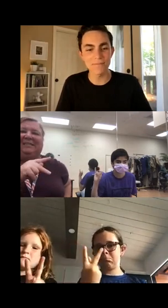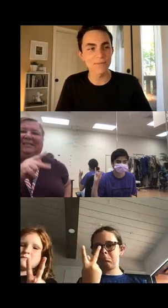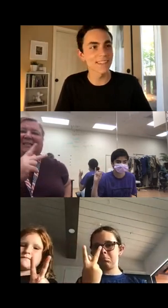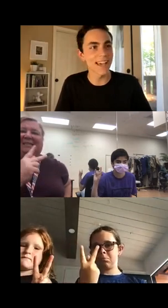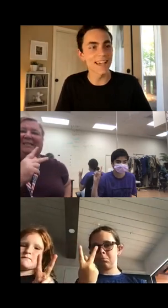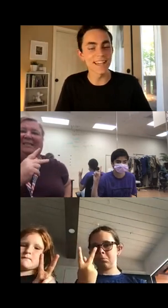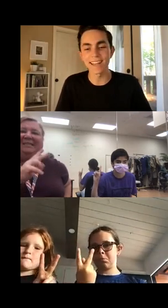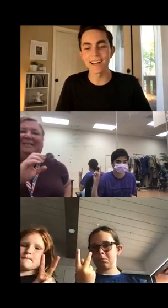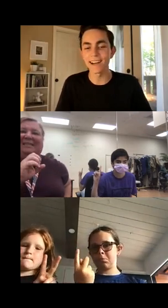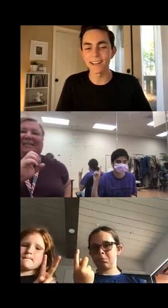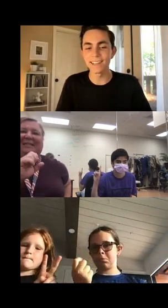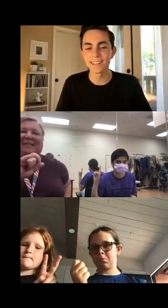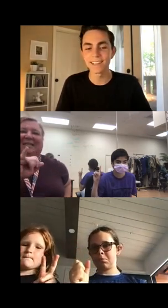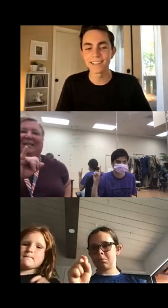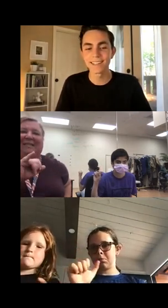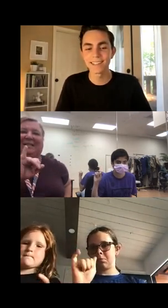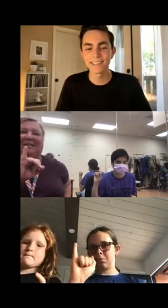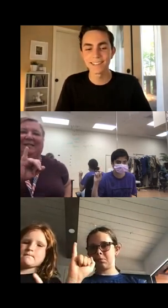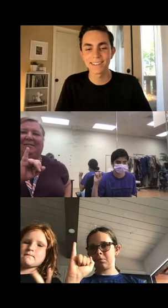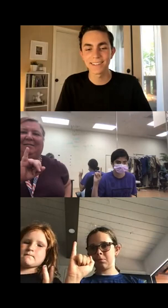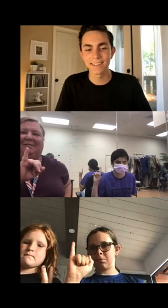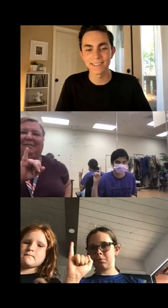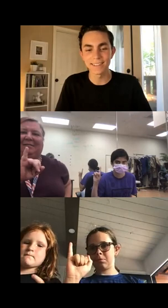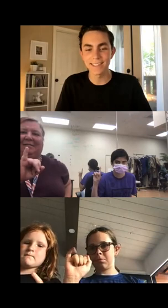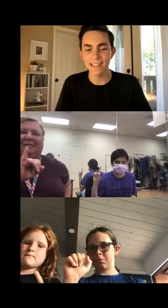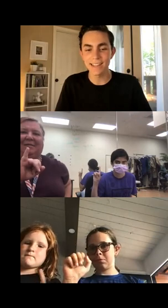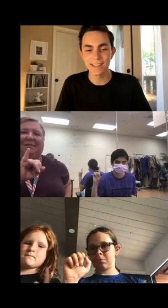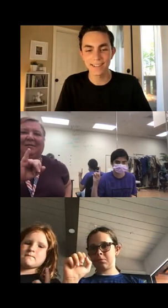Yeah. K-I-D.